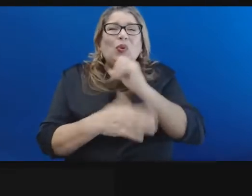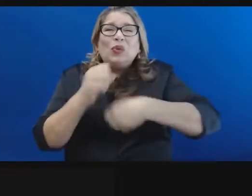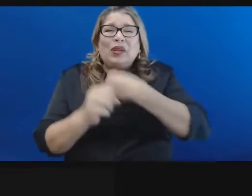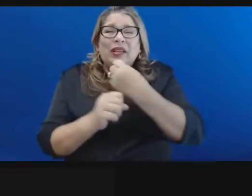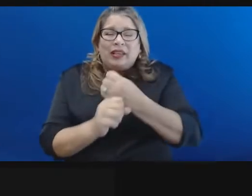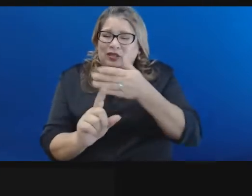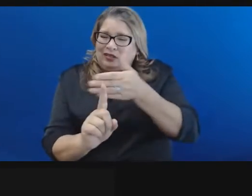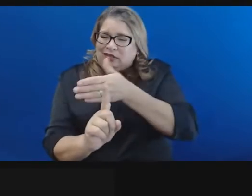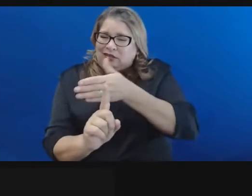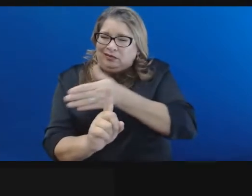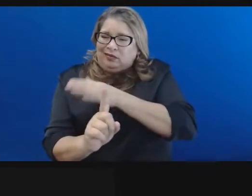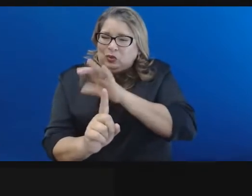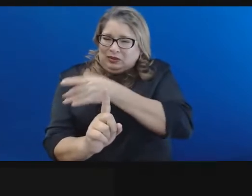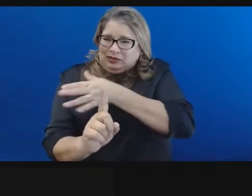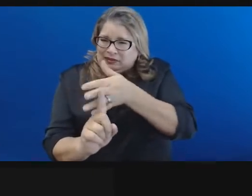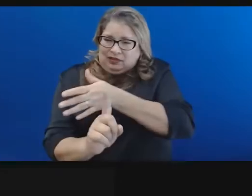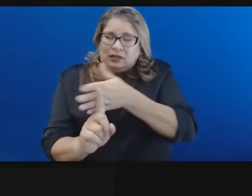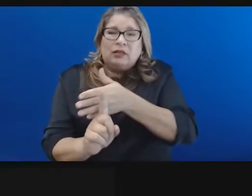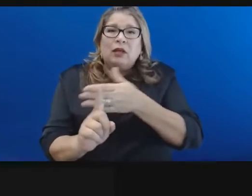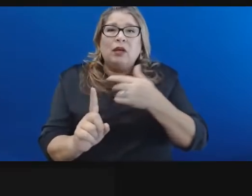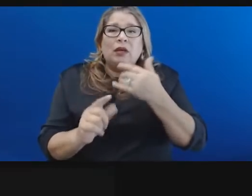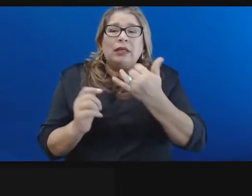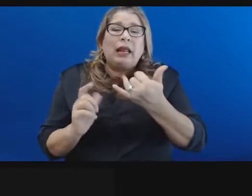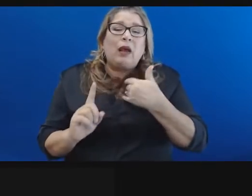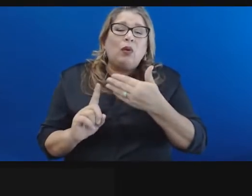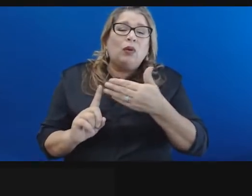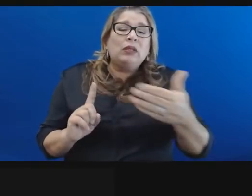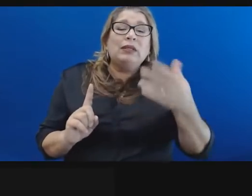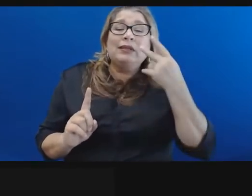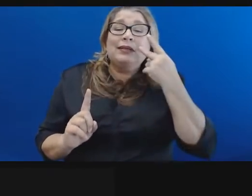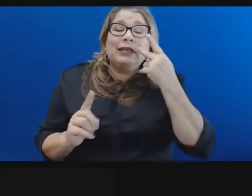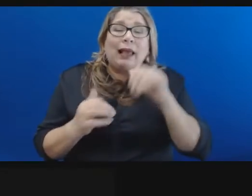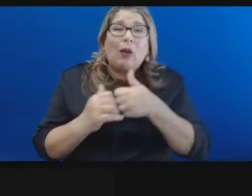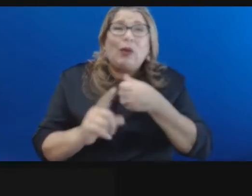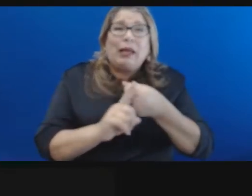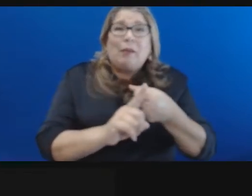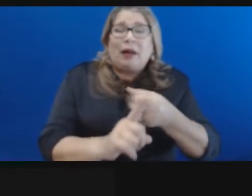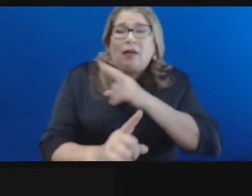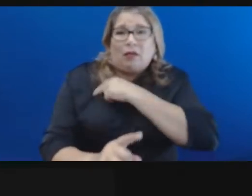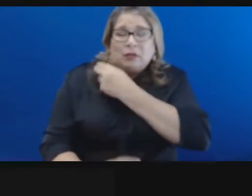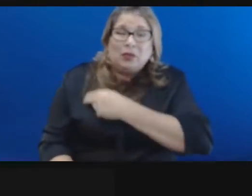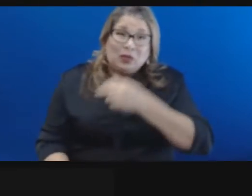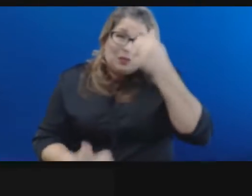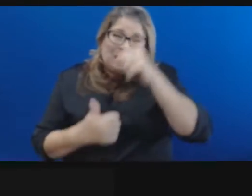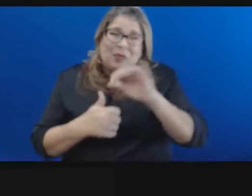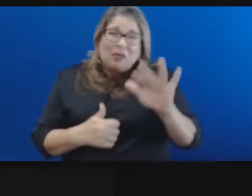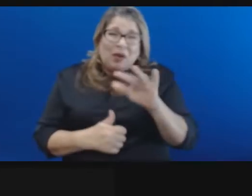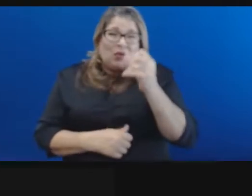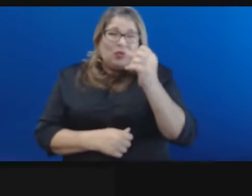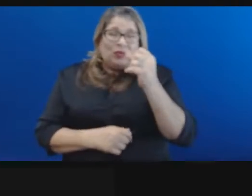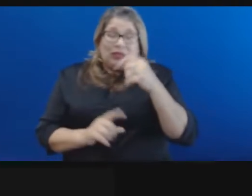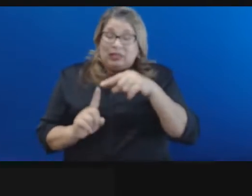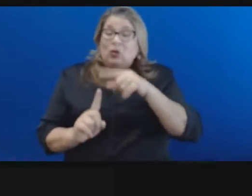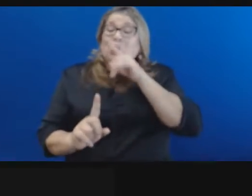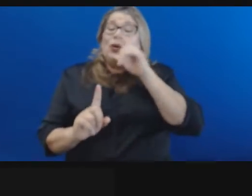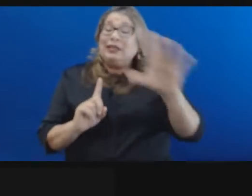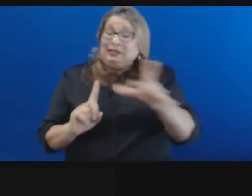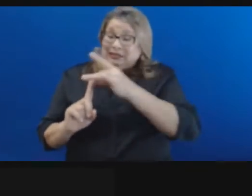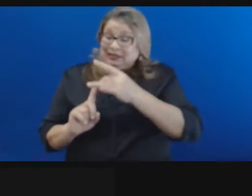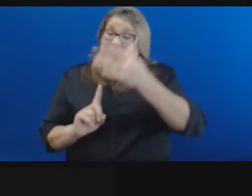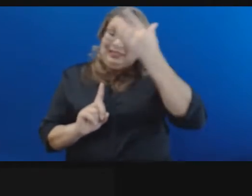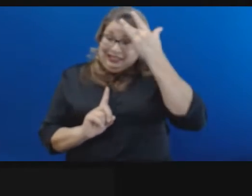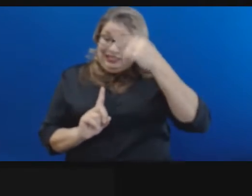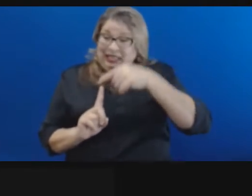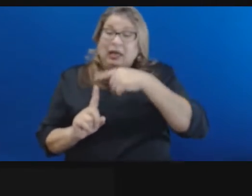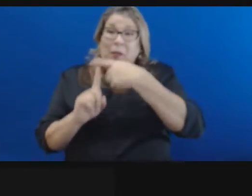on hospitals. As I said, it's about 12 days out. Today we're on the 12th that you start to see cases show up in your